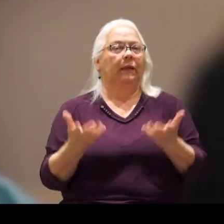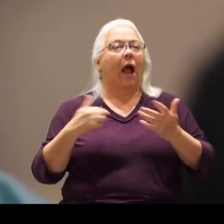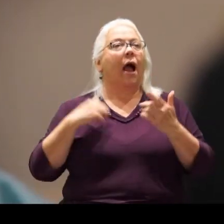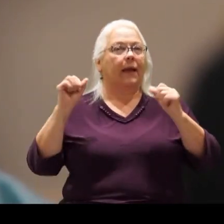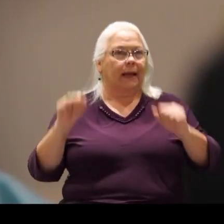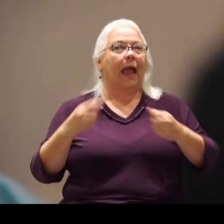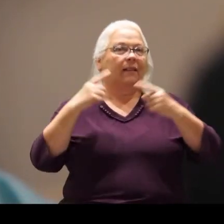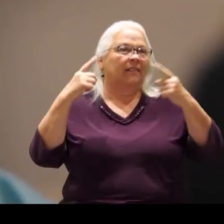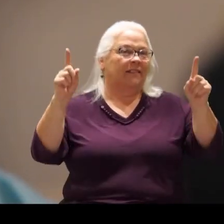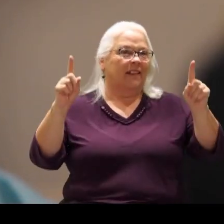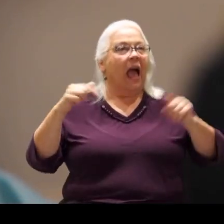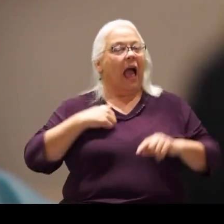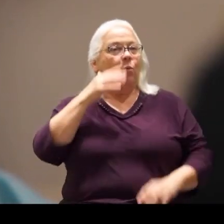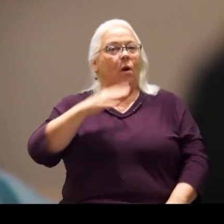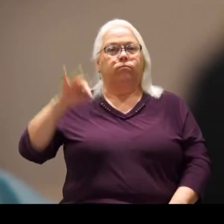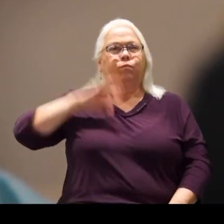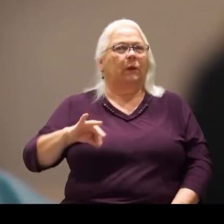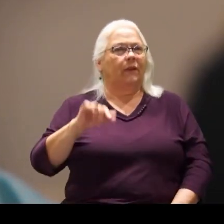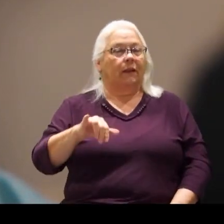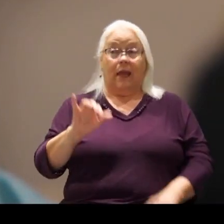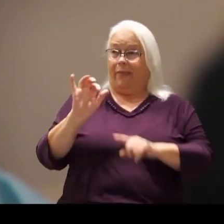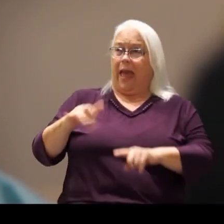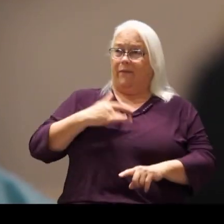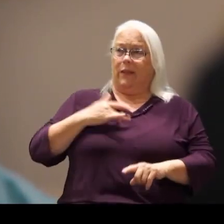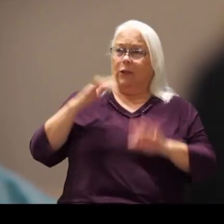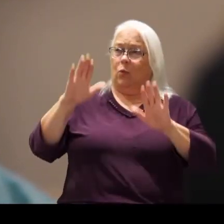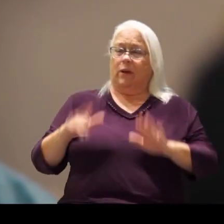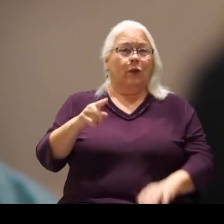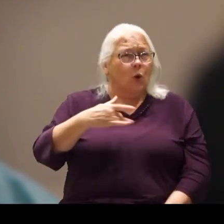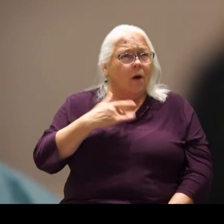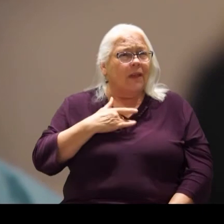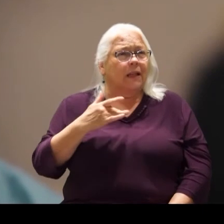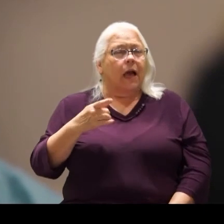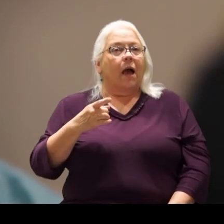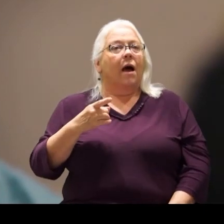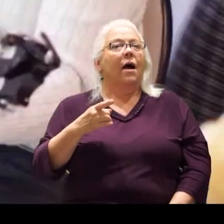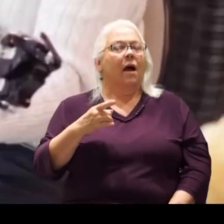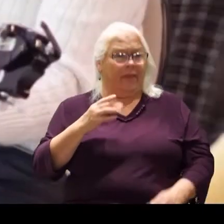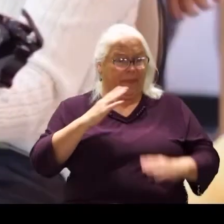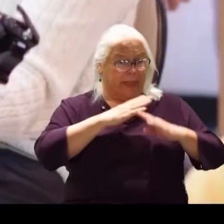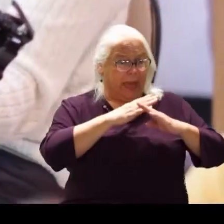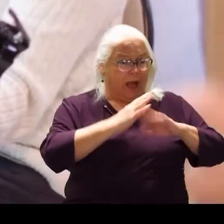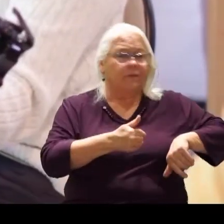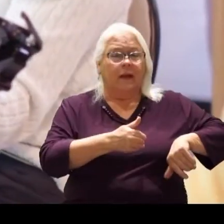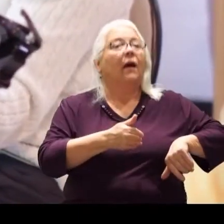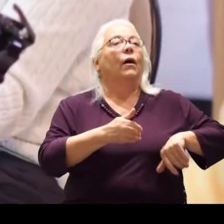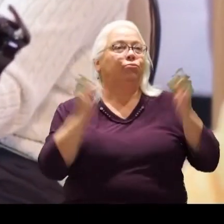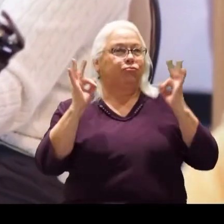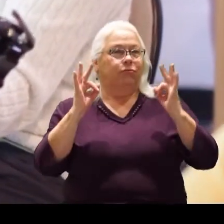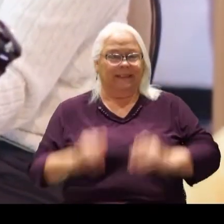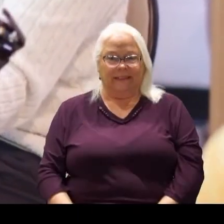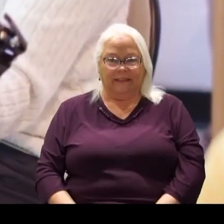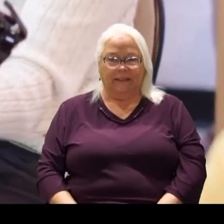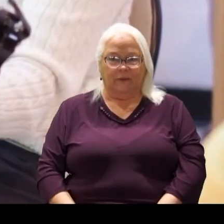can accomplish here, and there's something that I'm really going to get out of this, because that feeling is really wonderful when you feel like you've gotten over